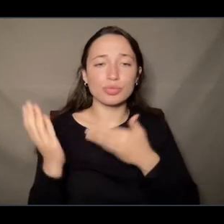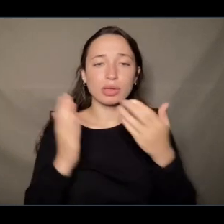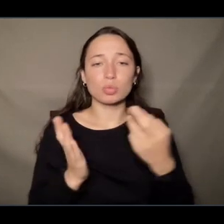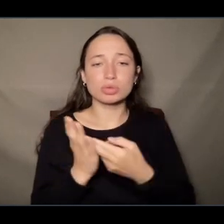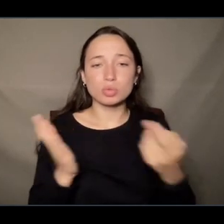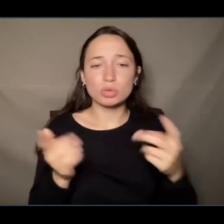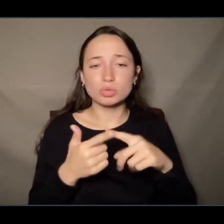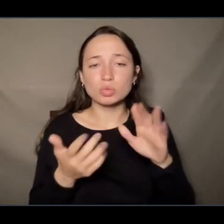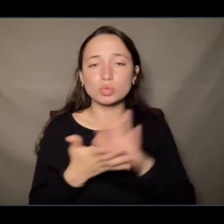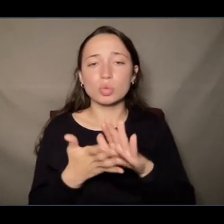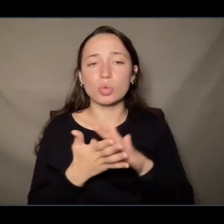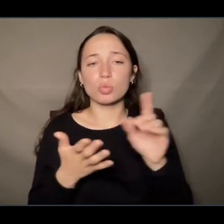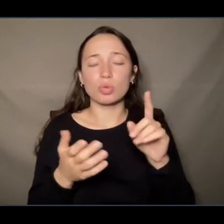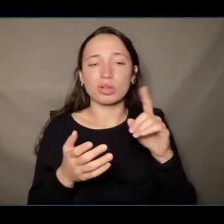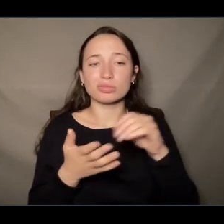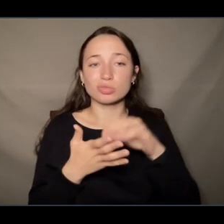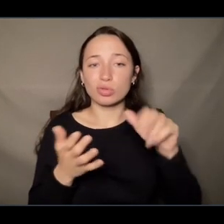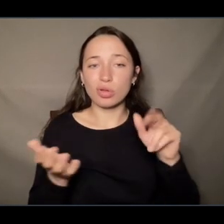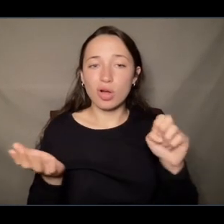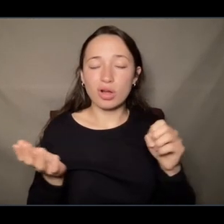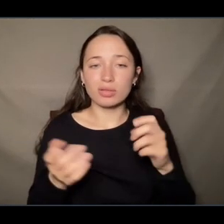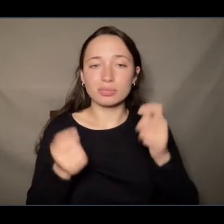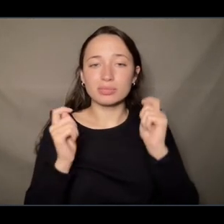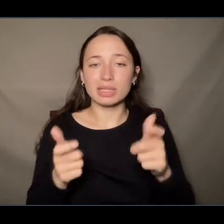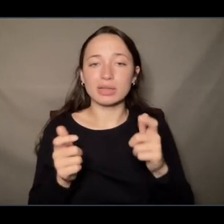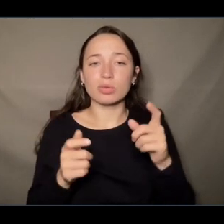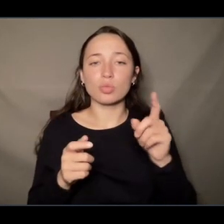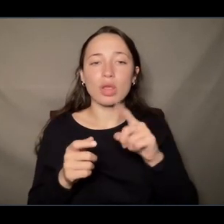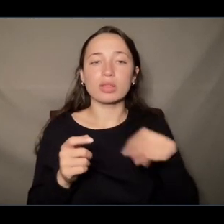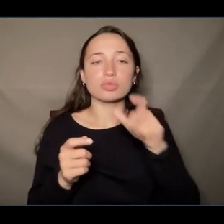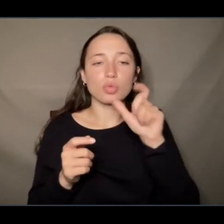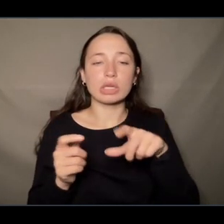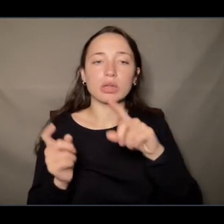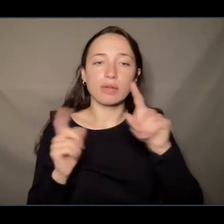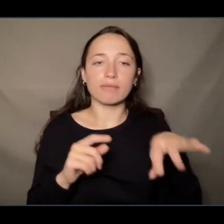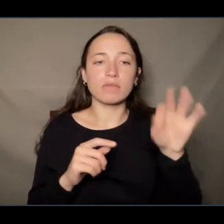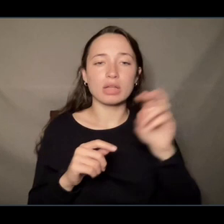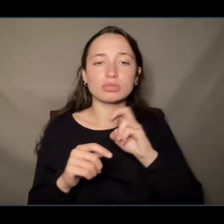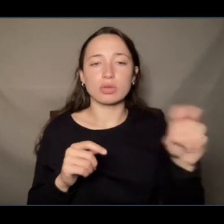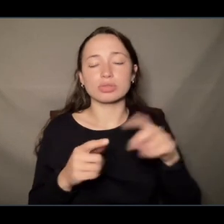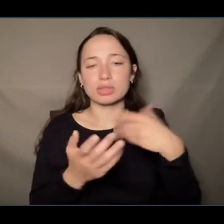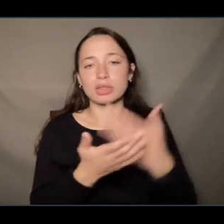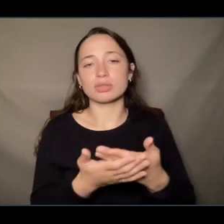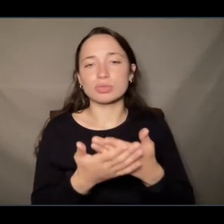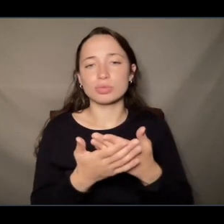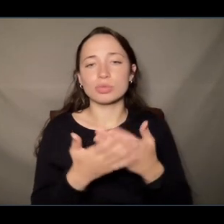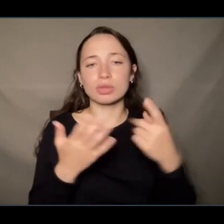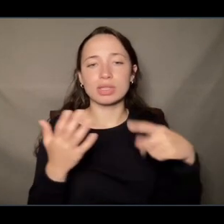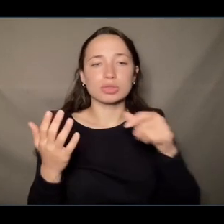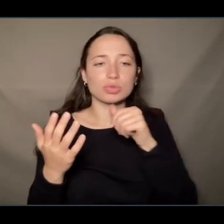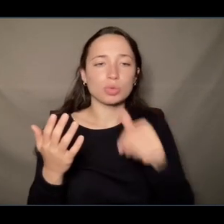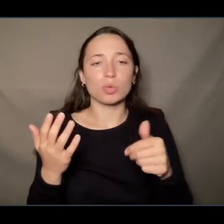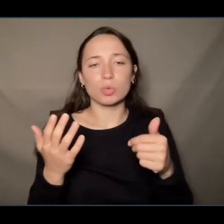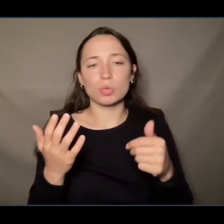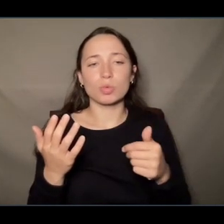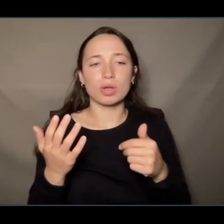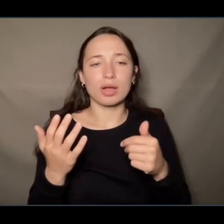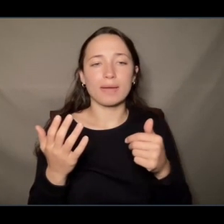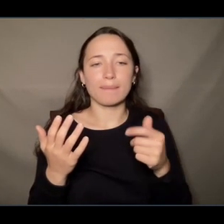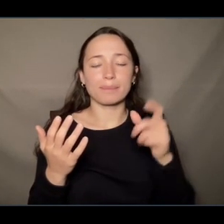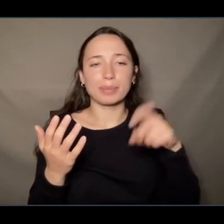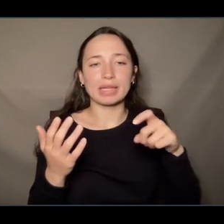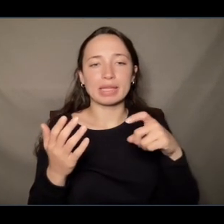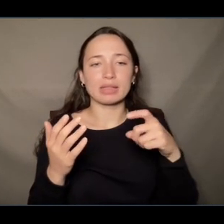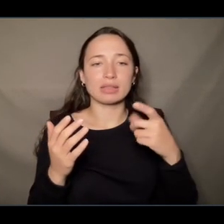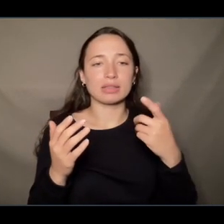to school where the students are immediately, where they don't need to find transportation to get to. They don't